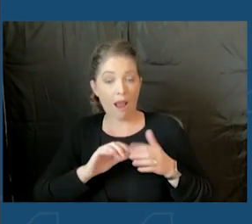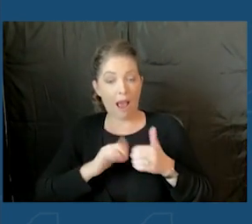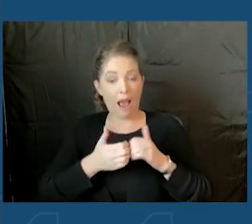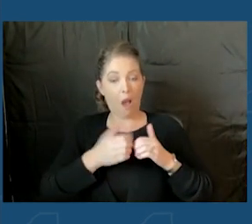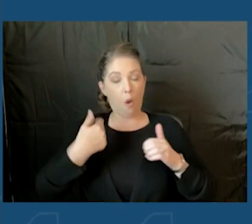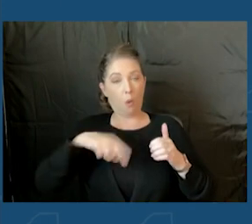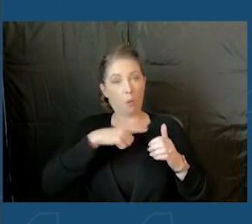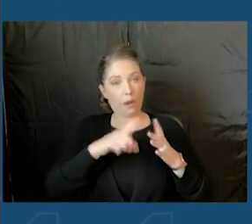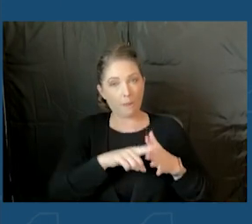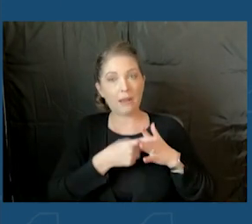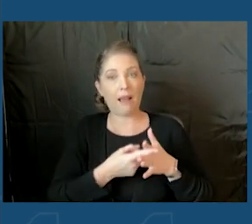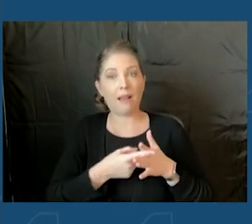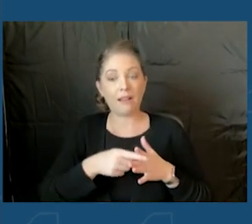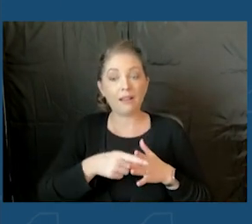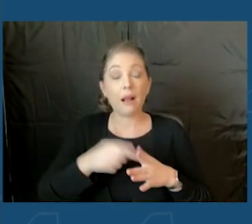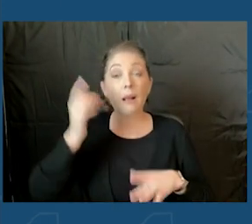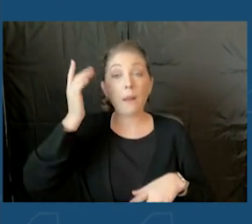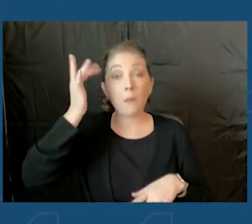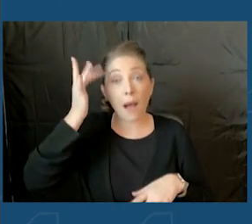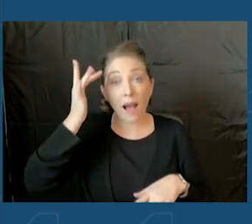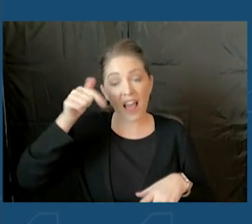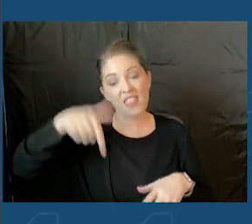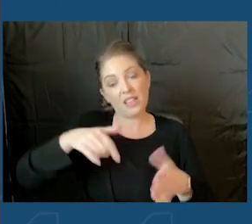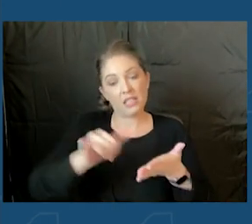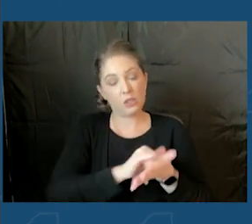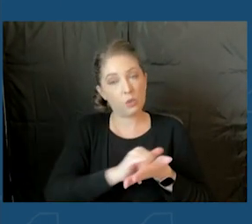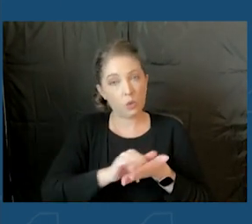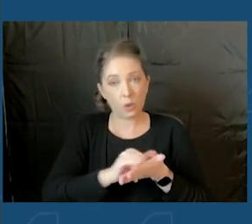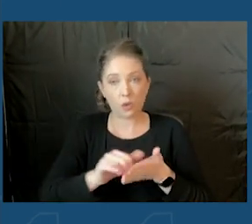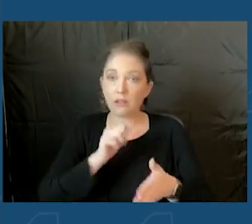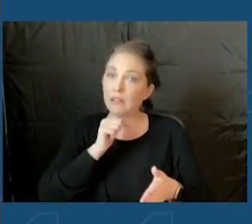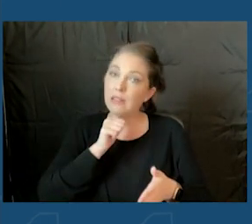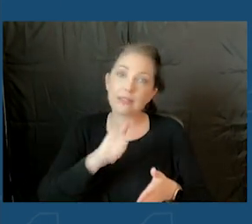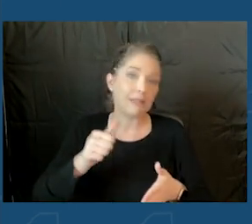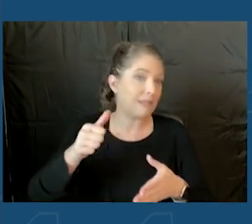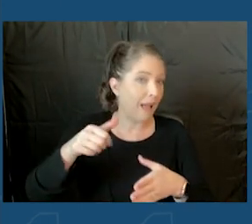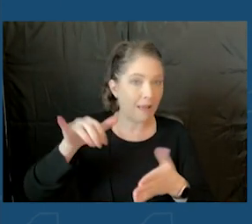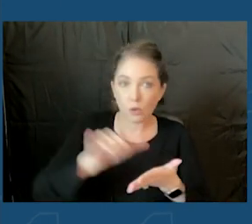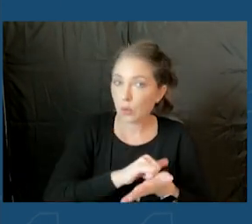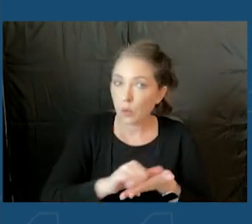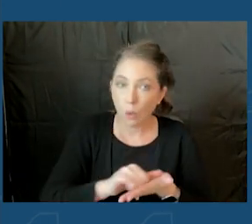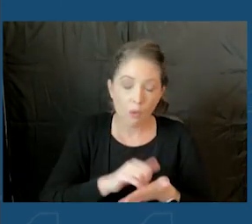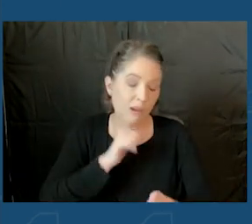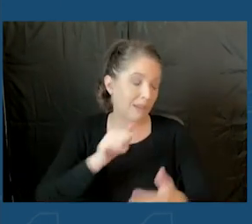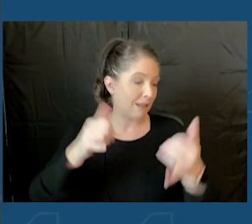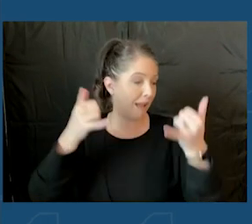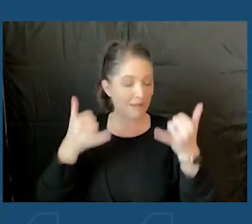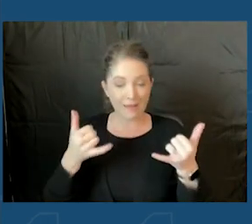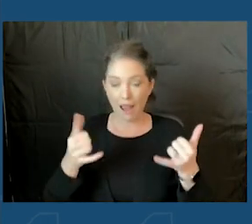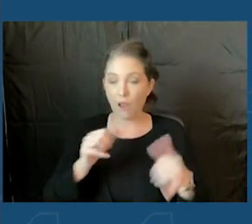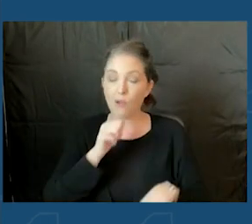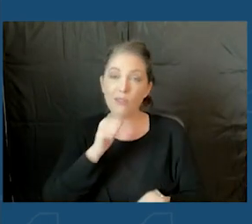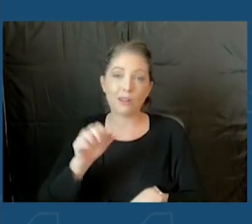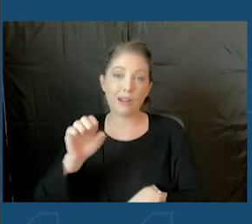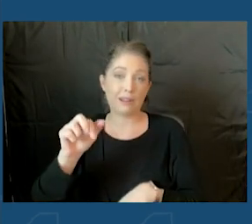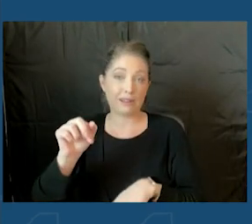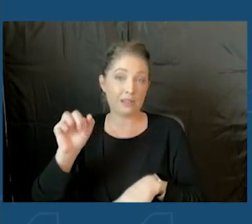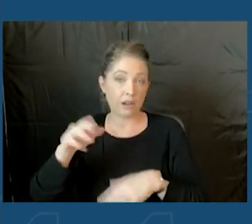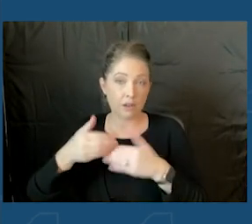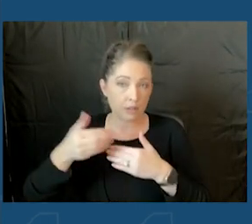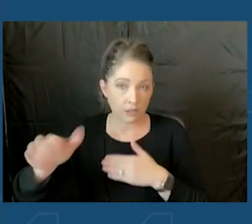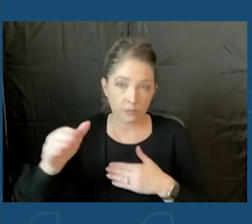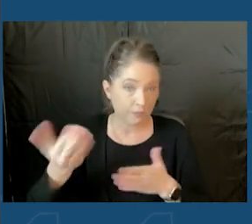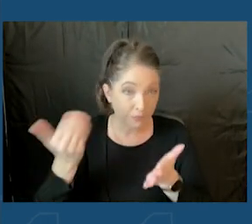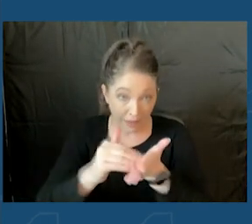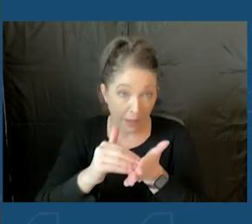York. And in New York, not in New York, not now, not ever. Again, not in